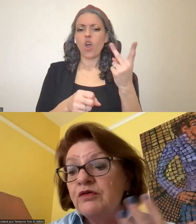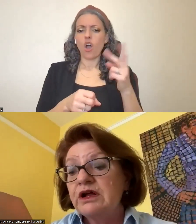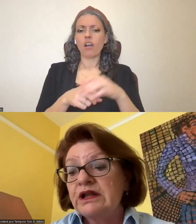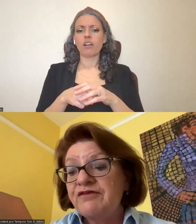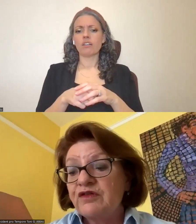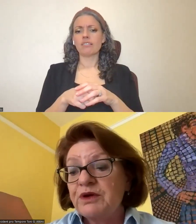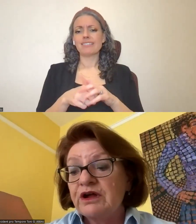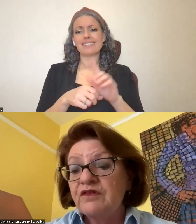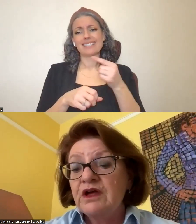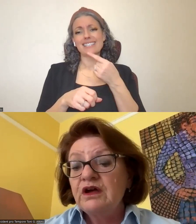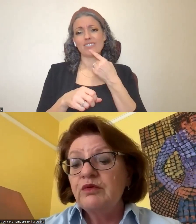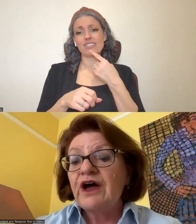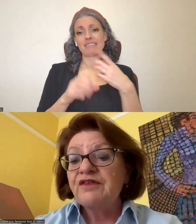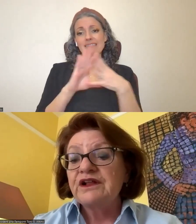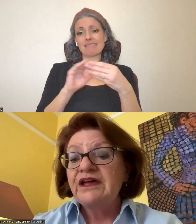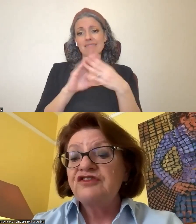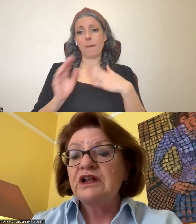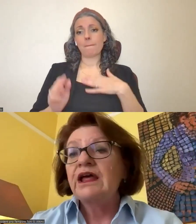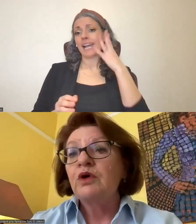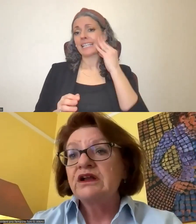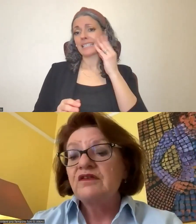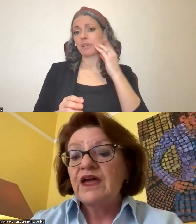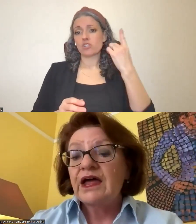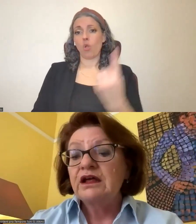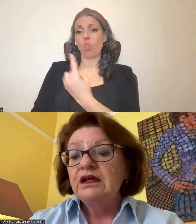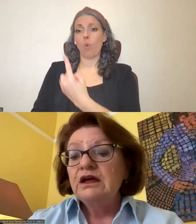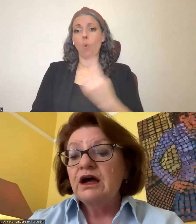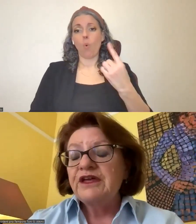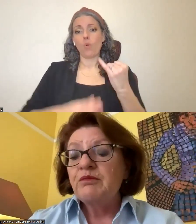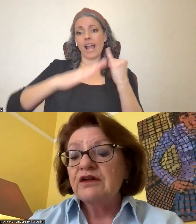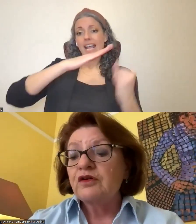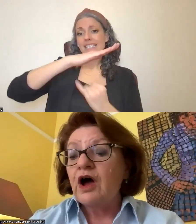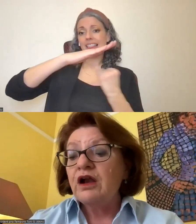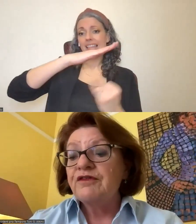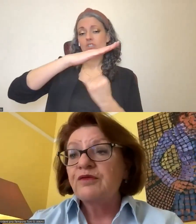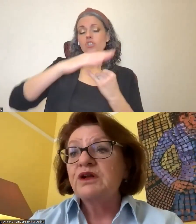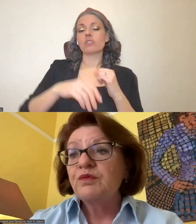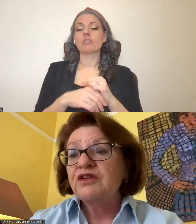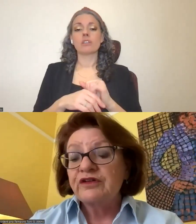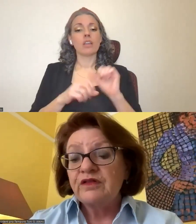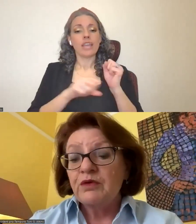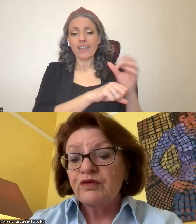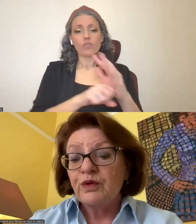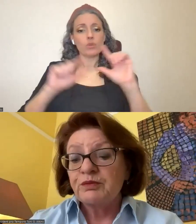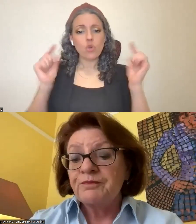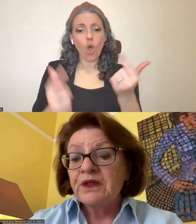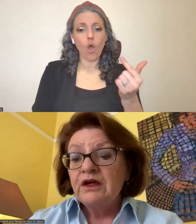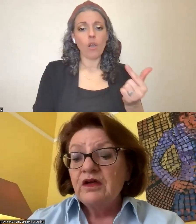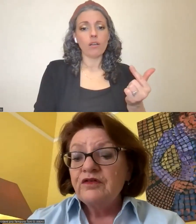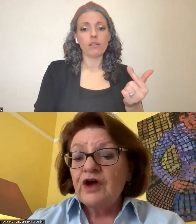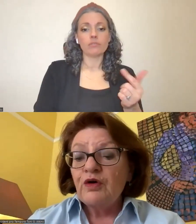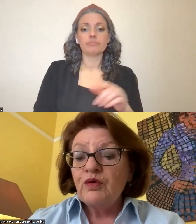my own life experience with isolation and what it has had the impact on all of us, but especially the most